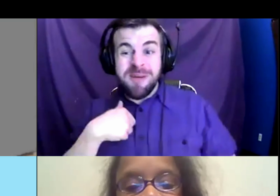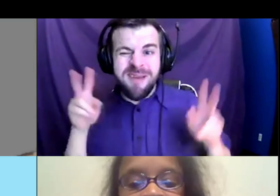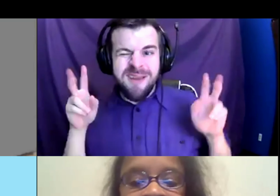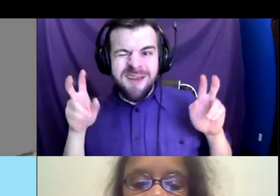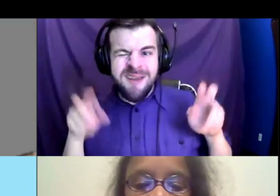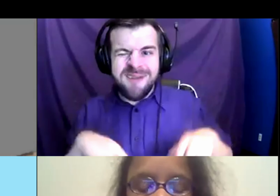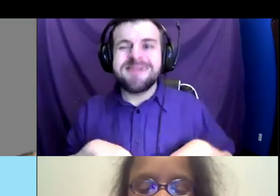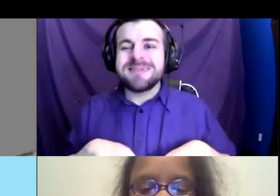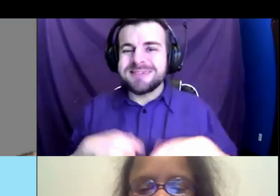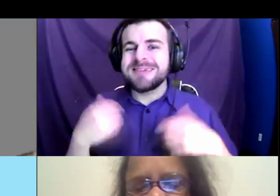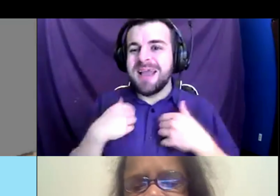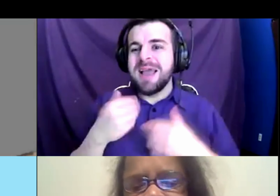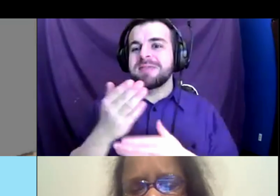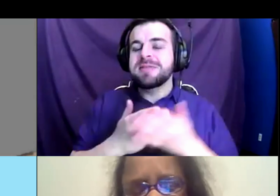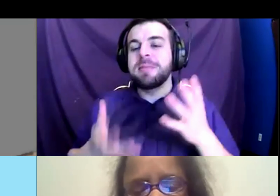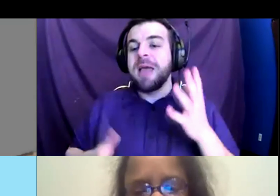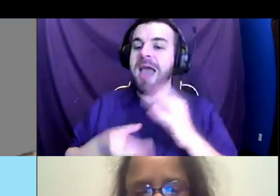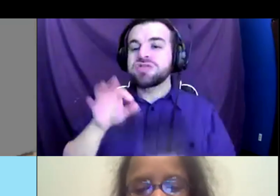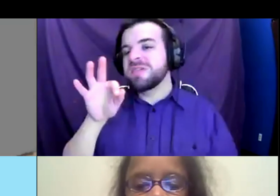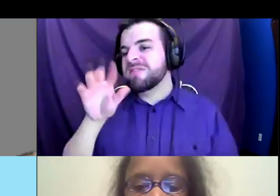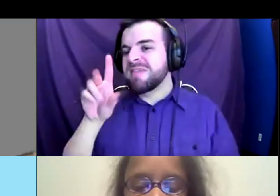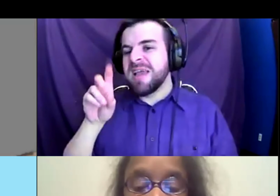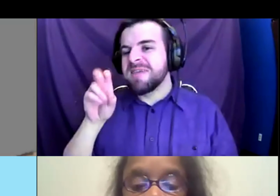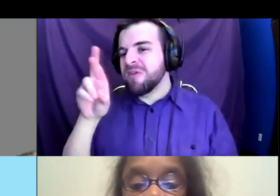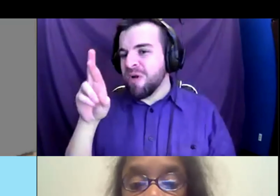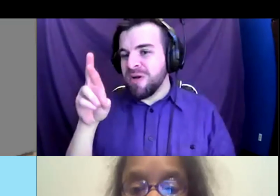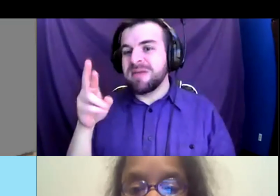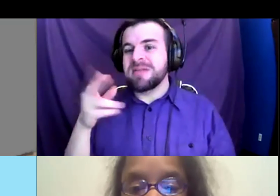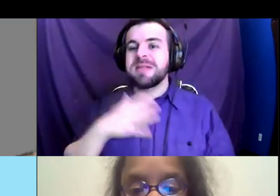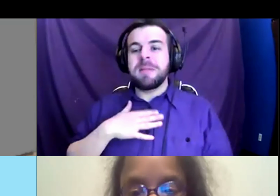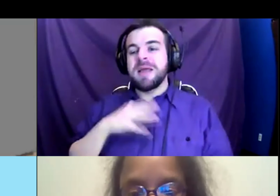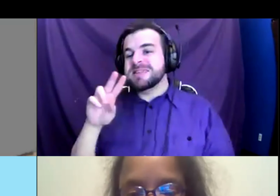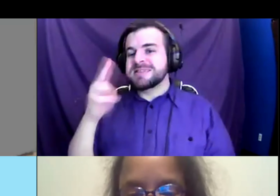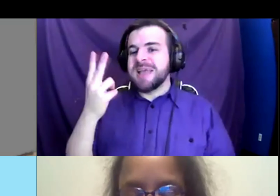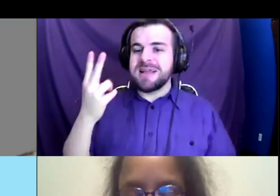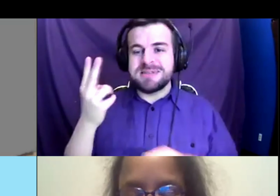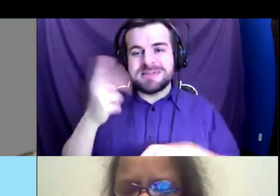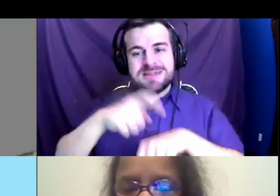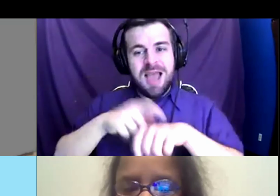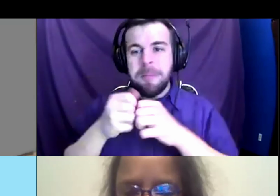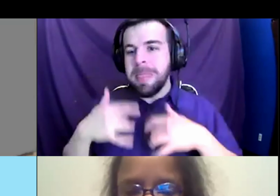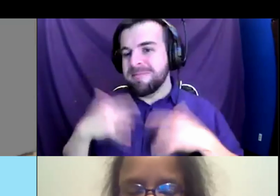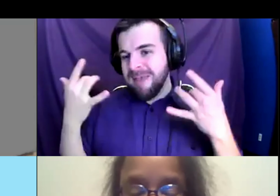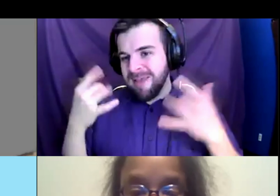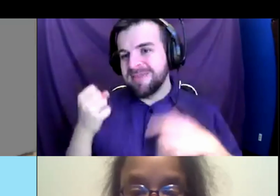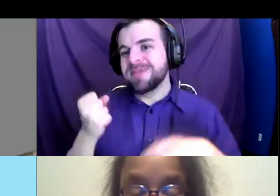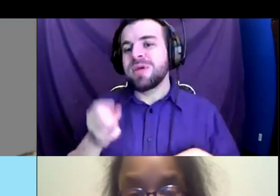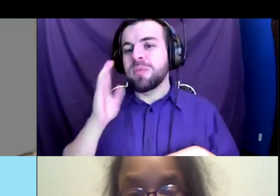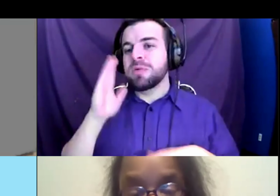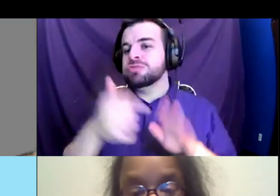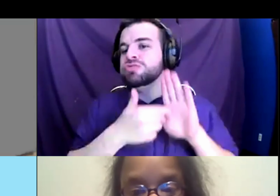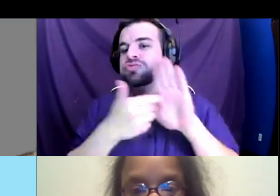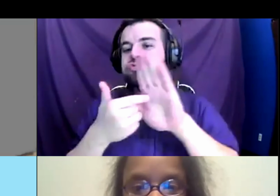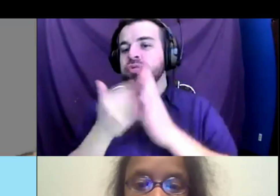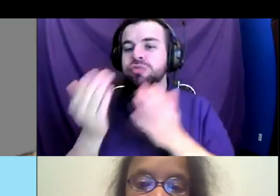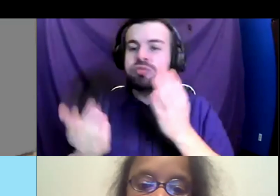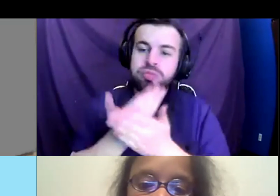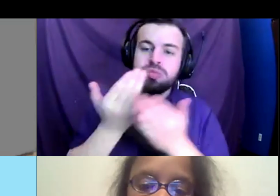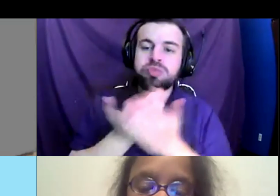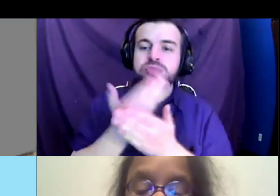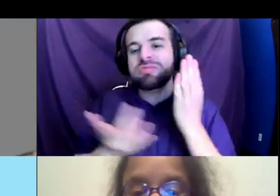extra flavor for y'all. This is my round 2 event. So we're about to show you some new technology. Get